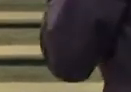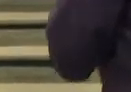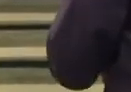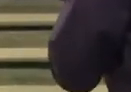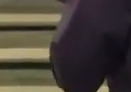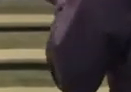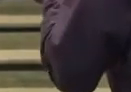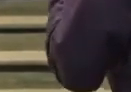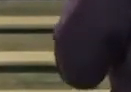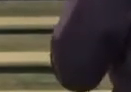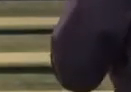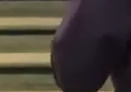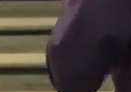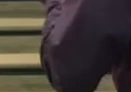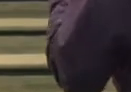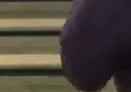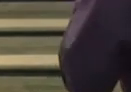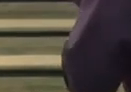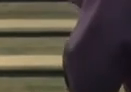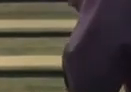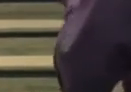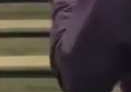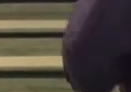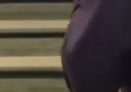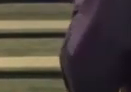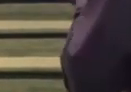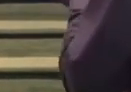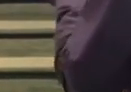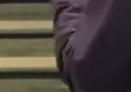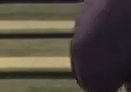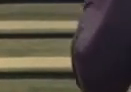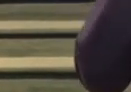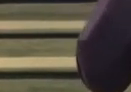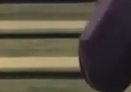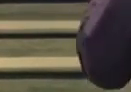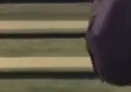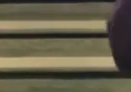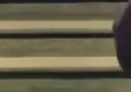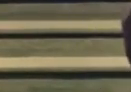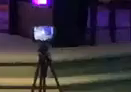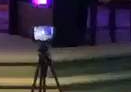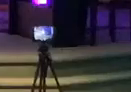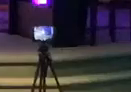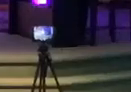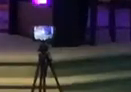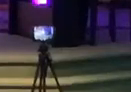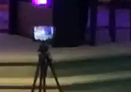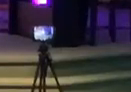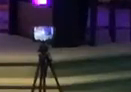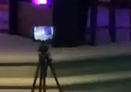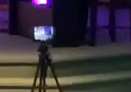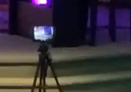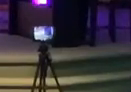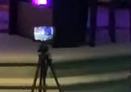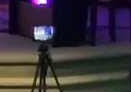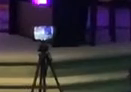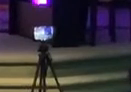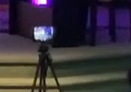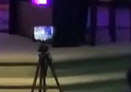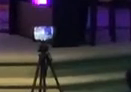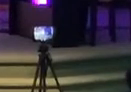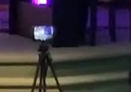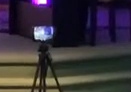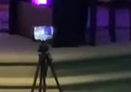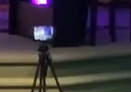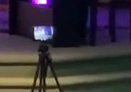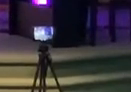Draw near to him, he is here with us. Give him your love, he's in love with us. He will